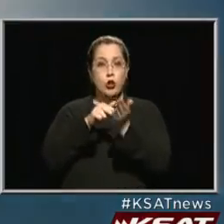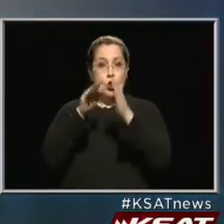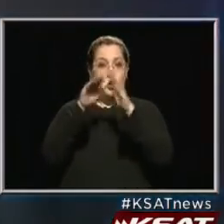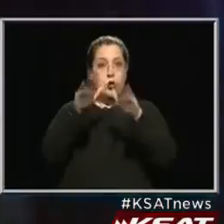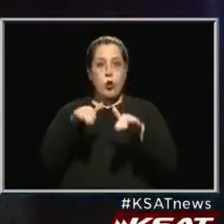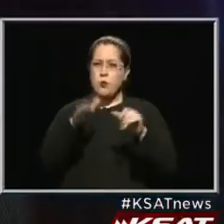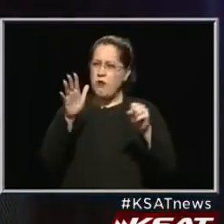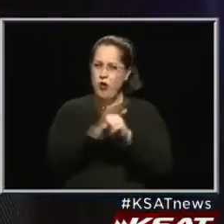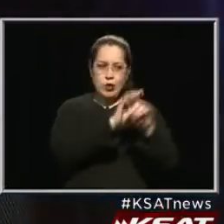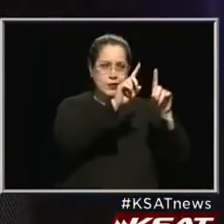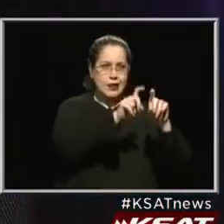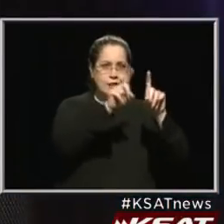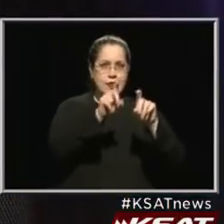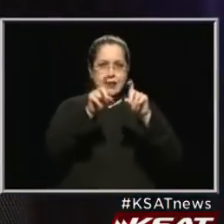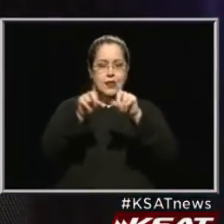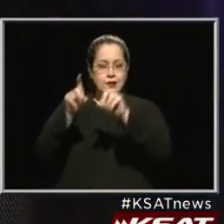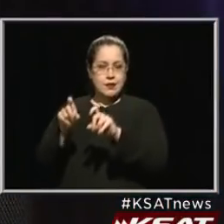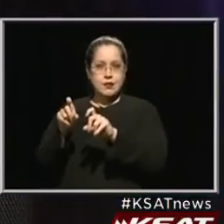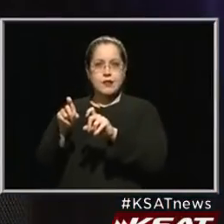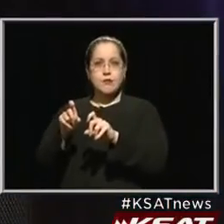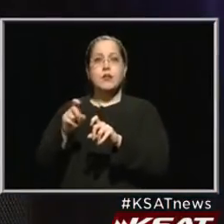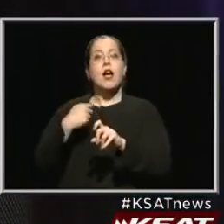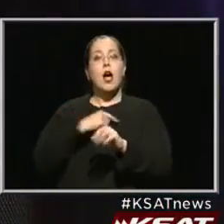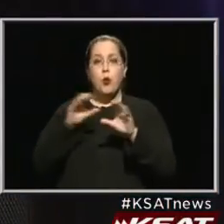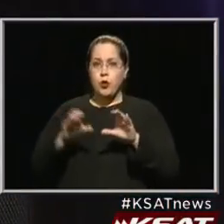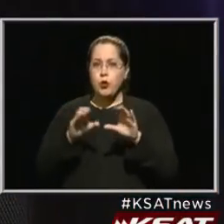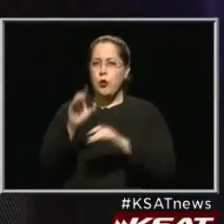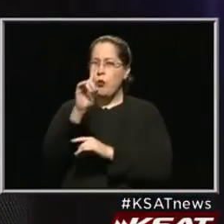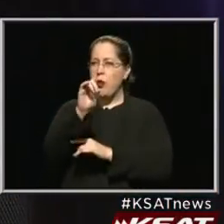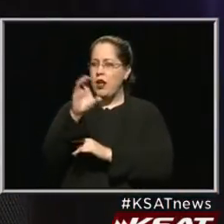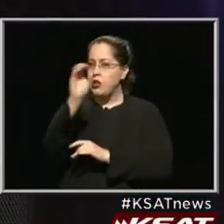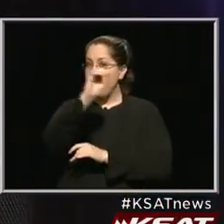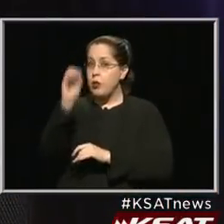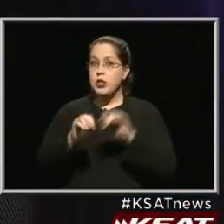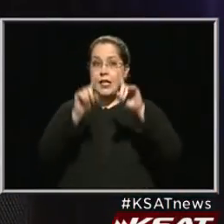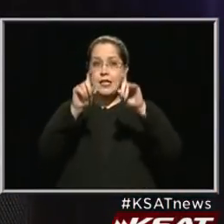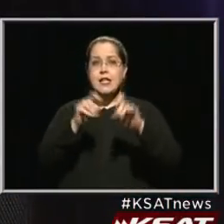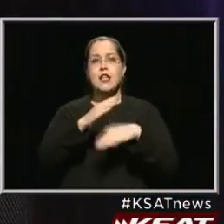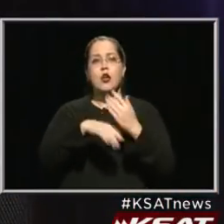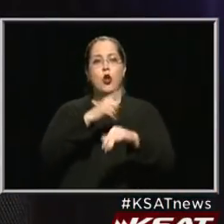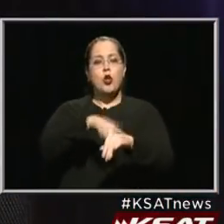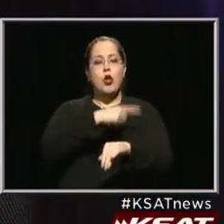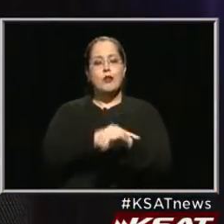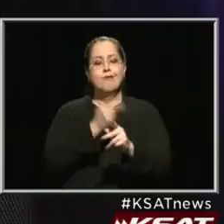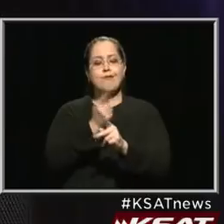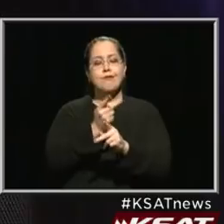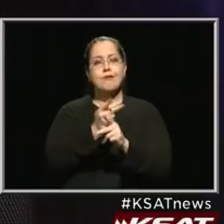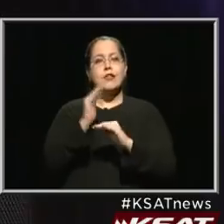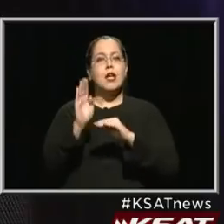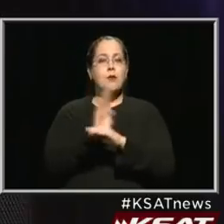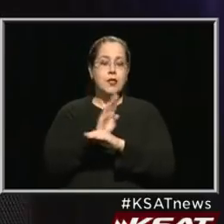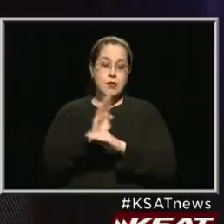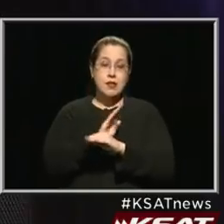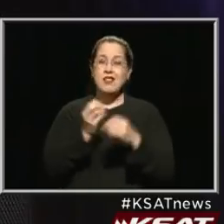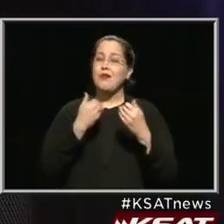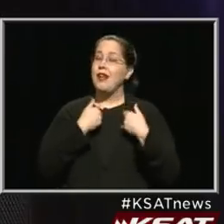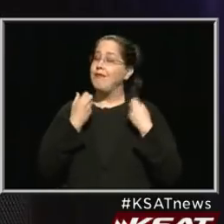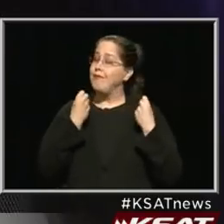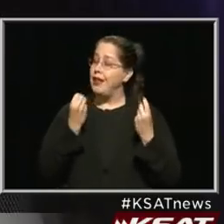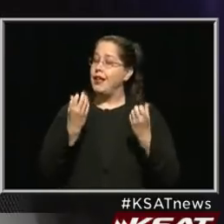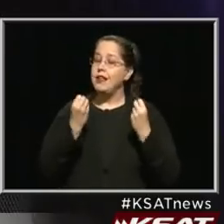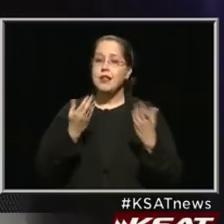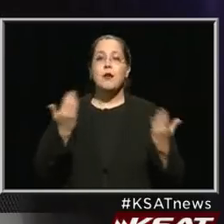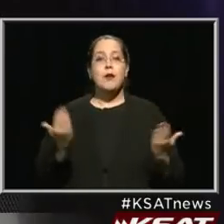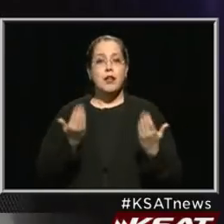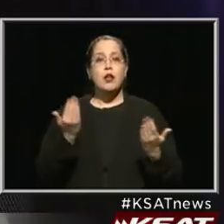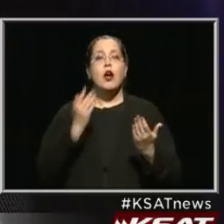getting fully tested. And we are doing a 100% testing in all the long-term care facilities. There are many of those in our community. And